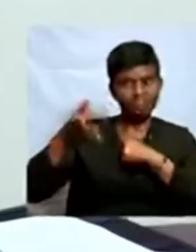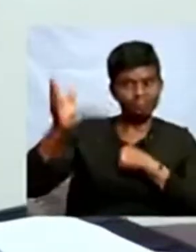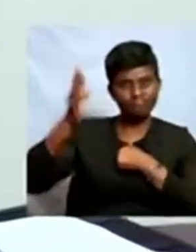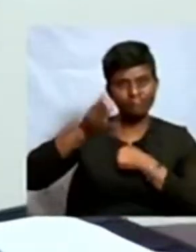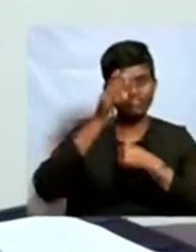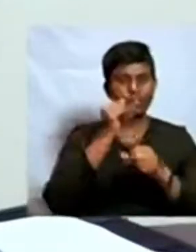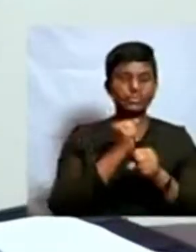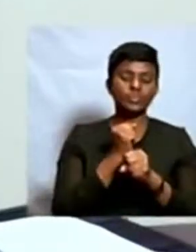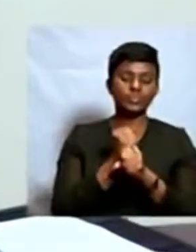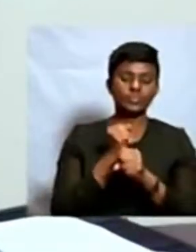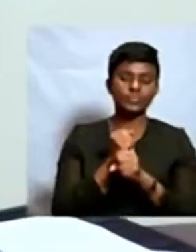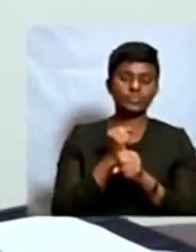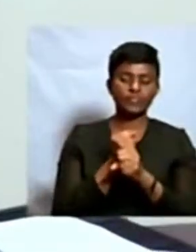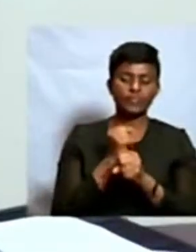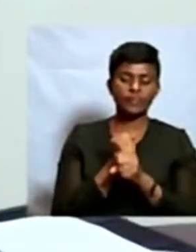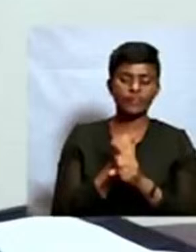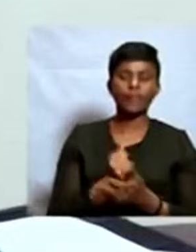operate.